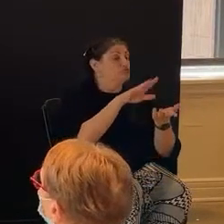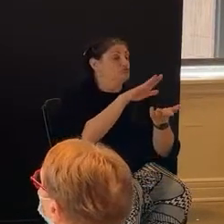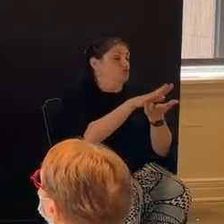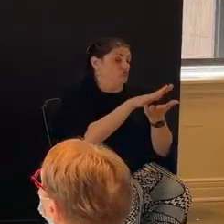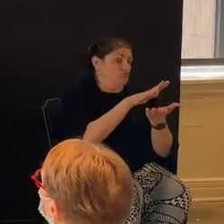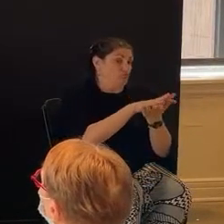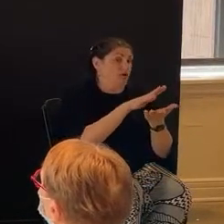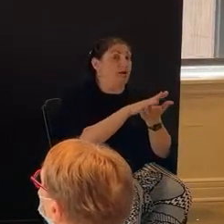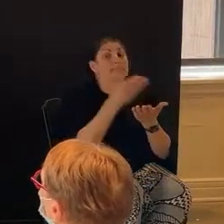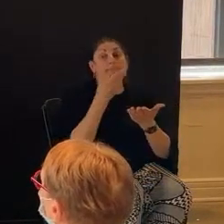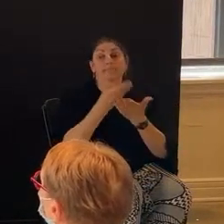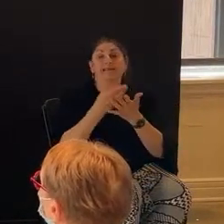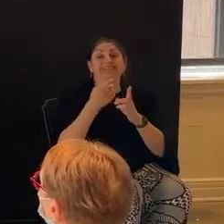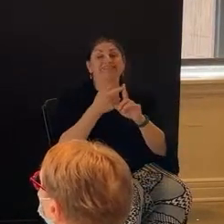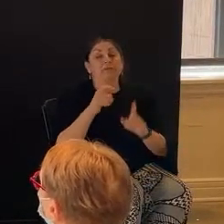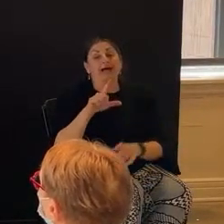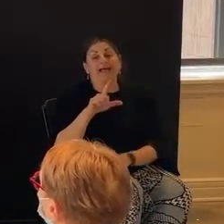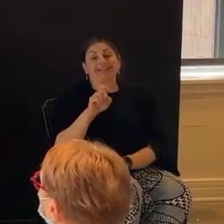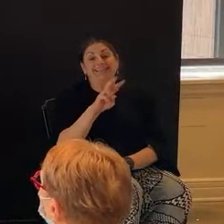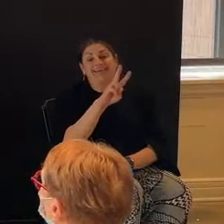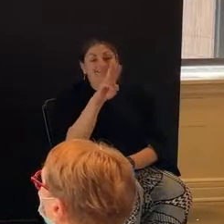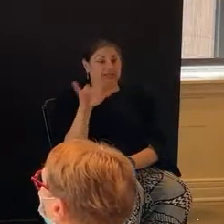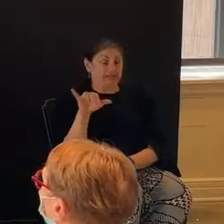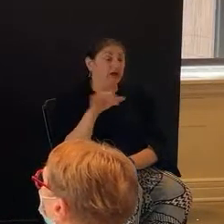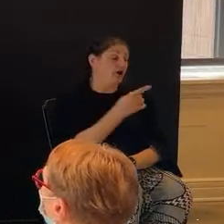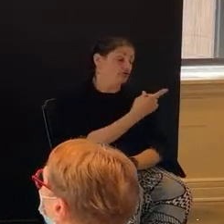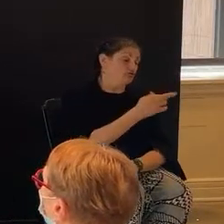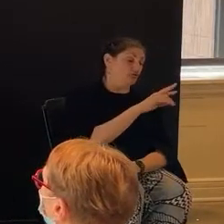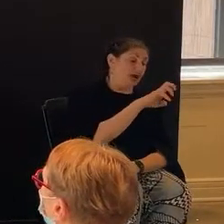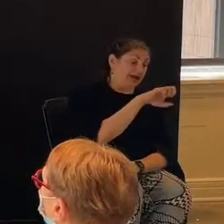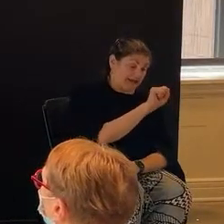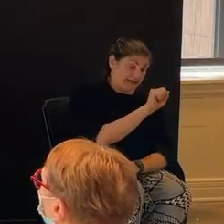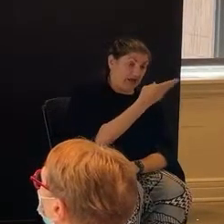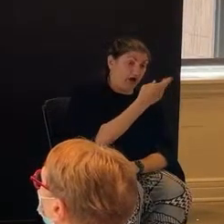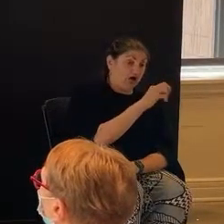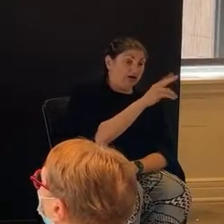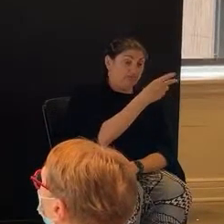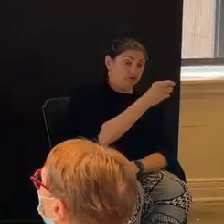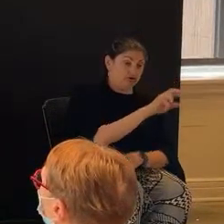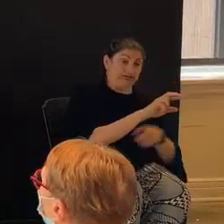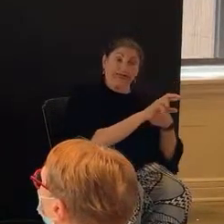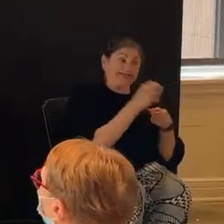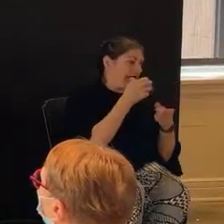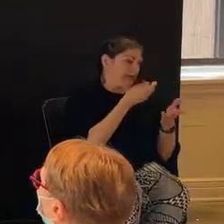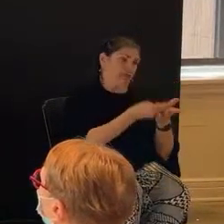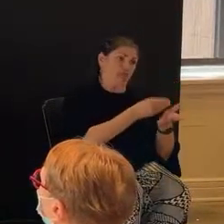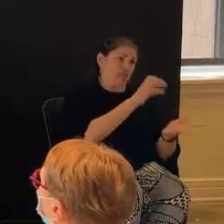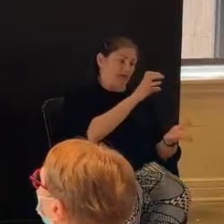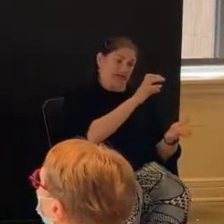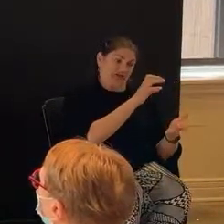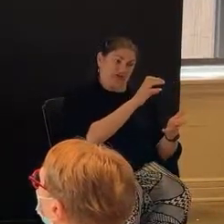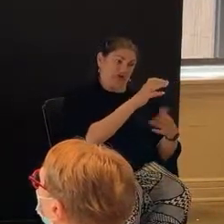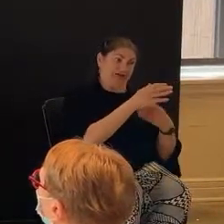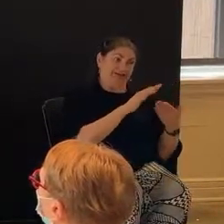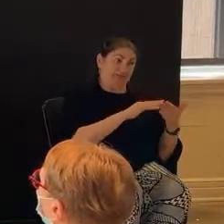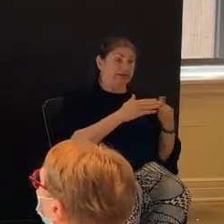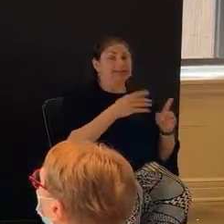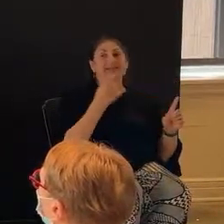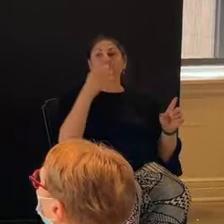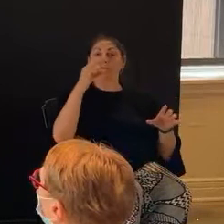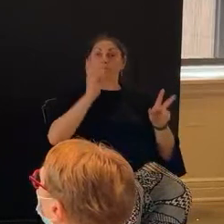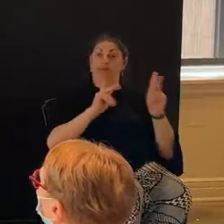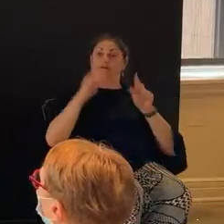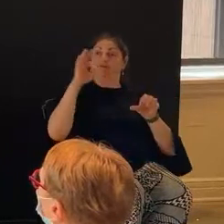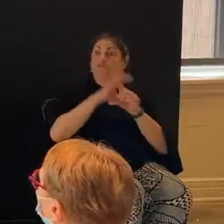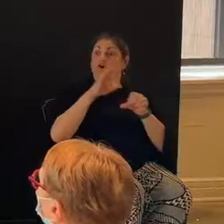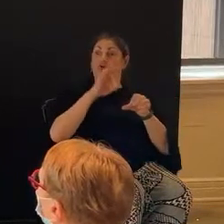County, which is not a very rich community, people voted to tax themselves to replace this old gym